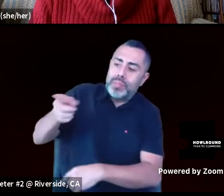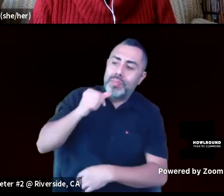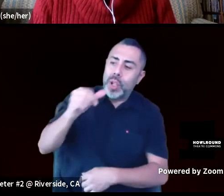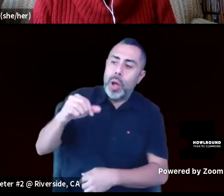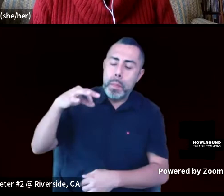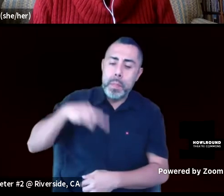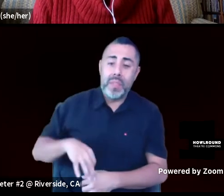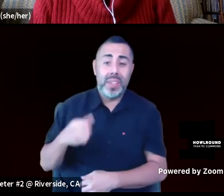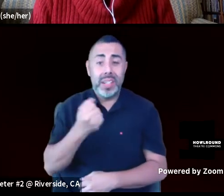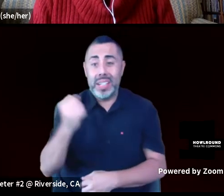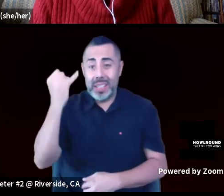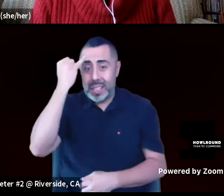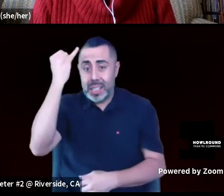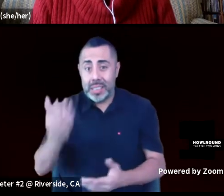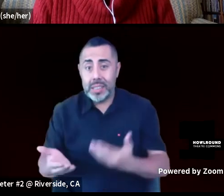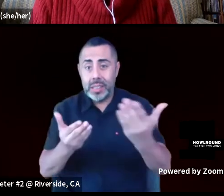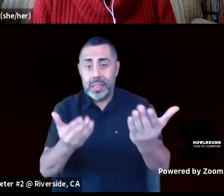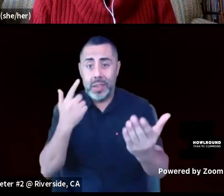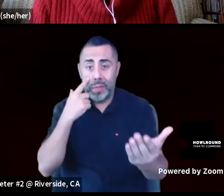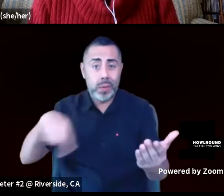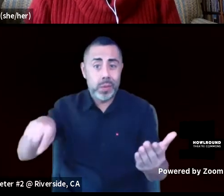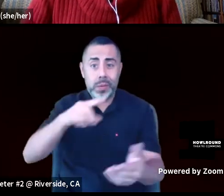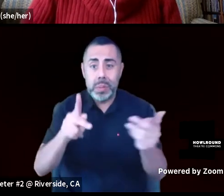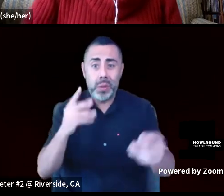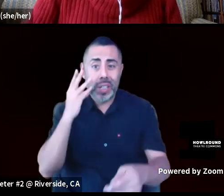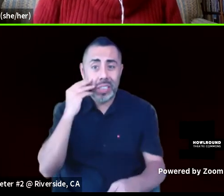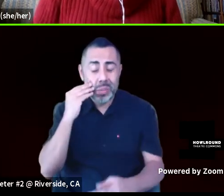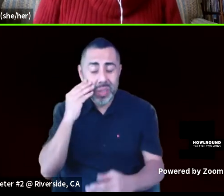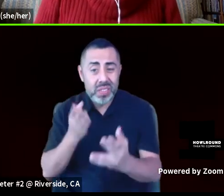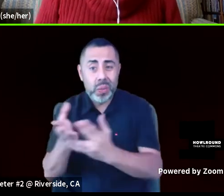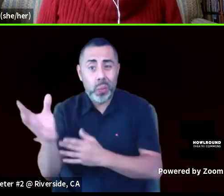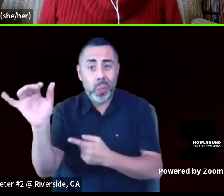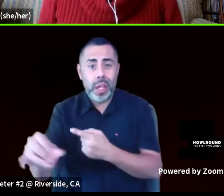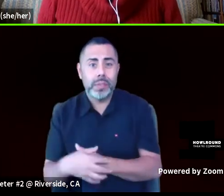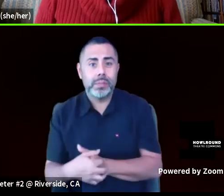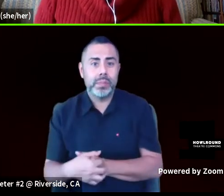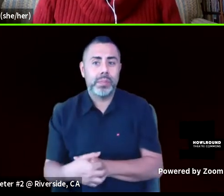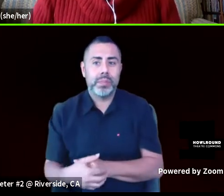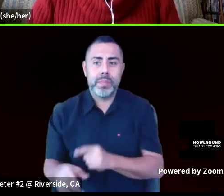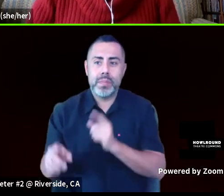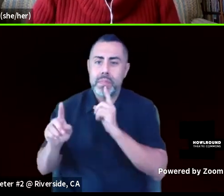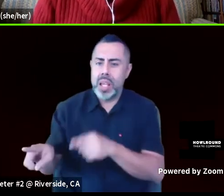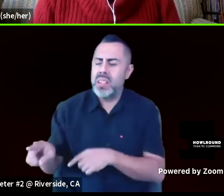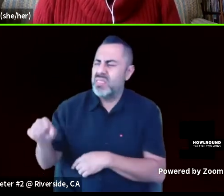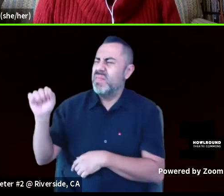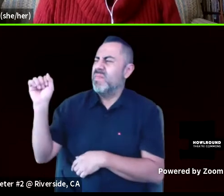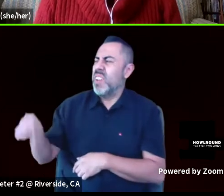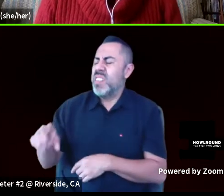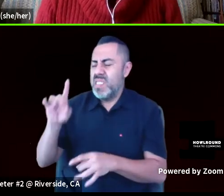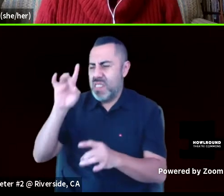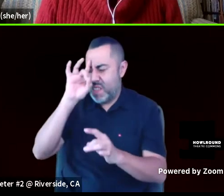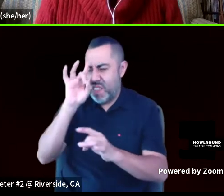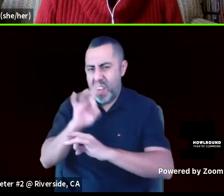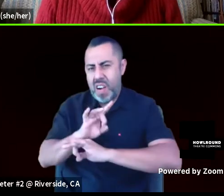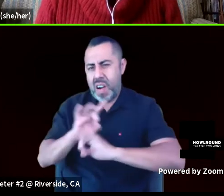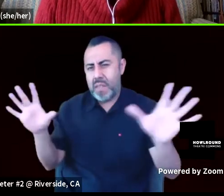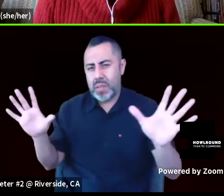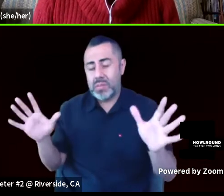for folks in this particular situation? Yeah, it's so awful because a lot of relationships are going to